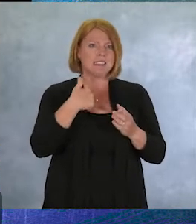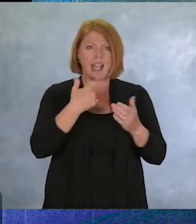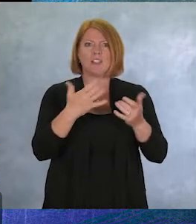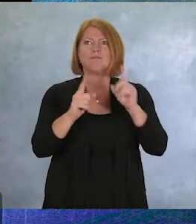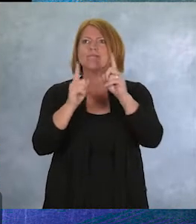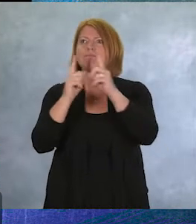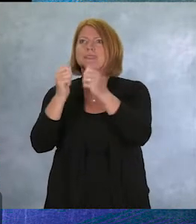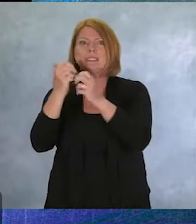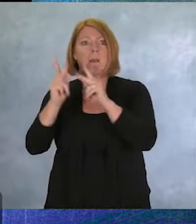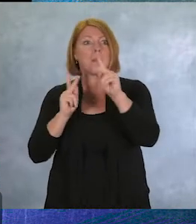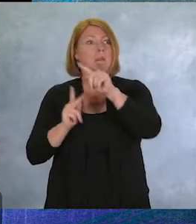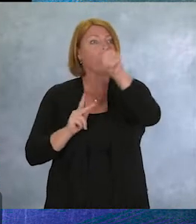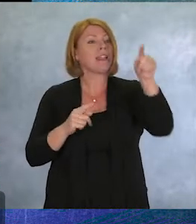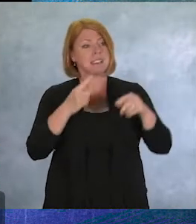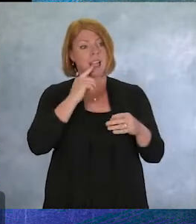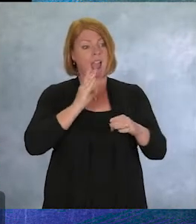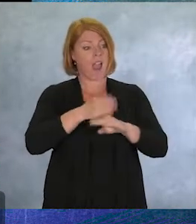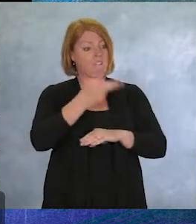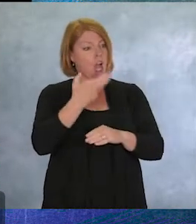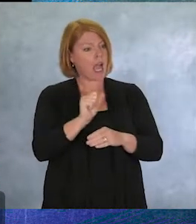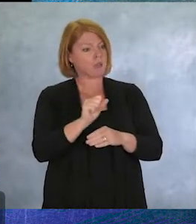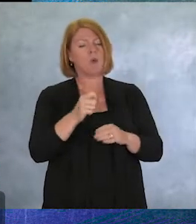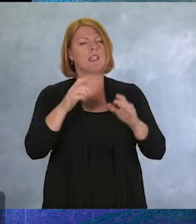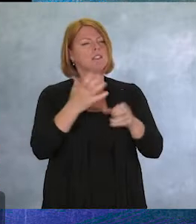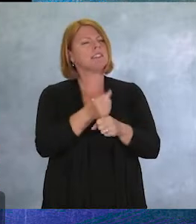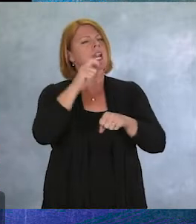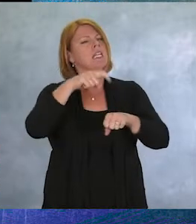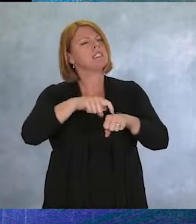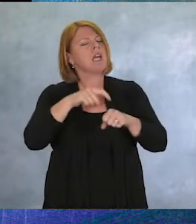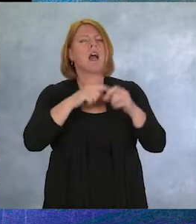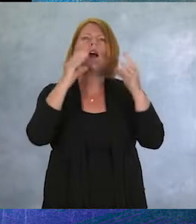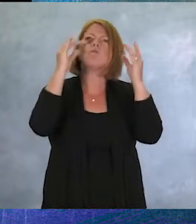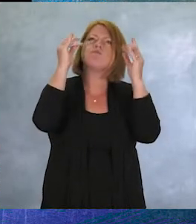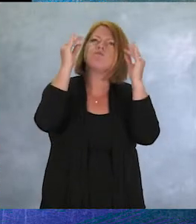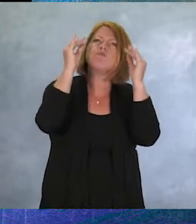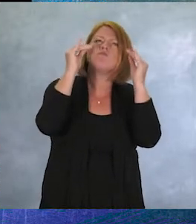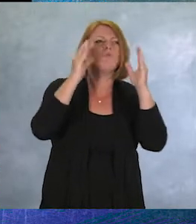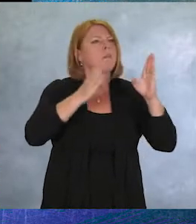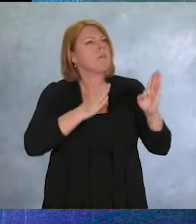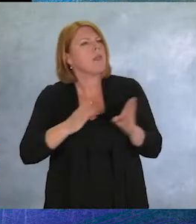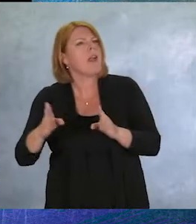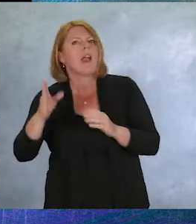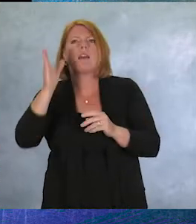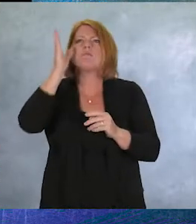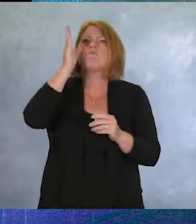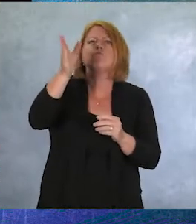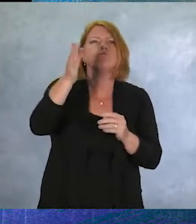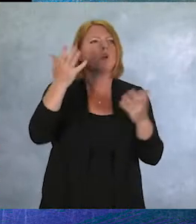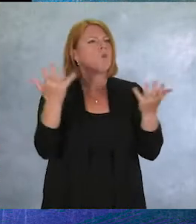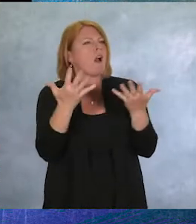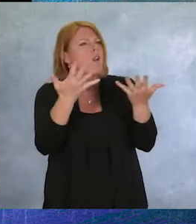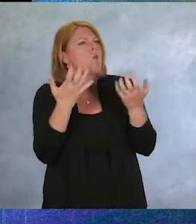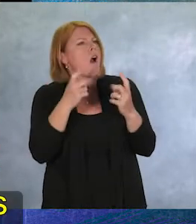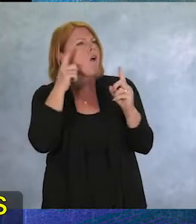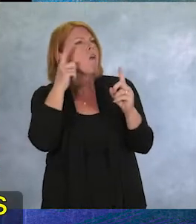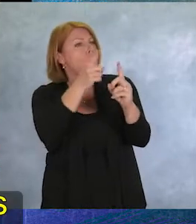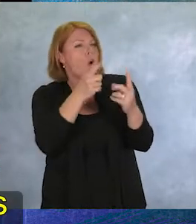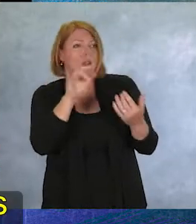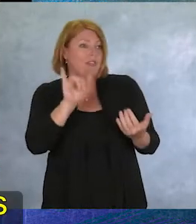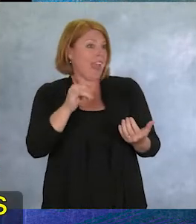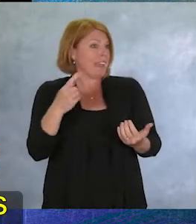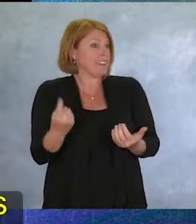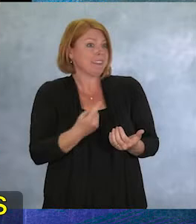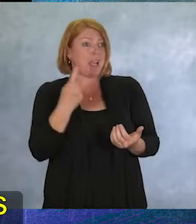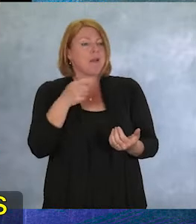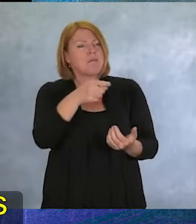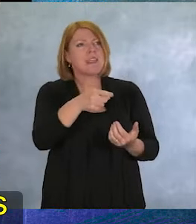a few people who've said, they're after high school, they just try to figure out exactly what it is they want to do. And so it's just, one of